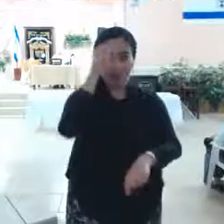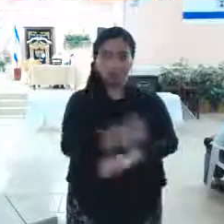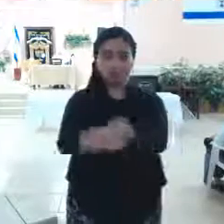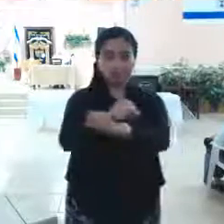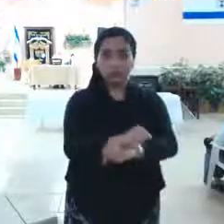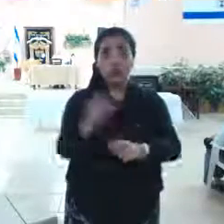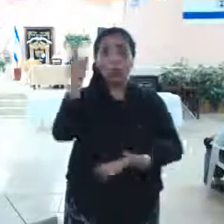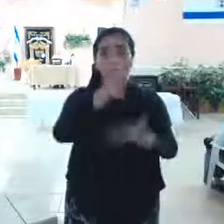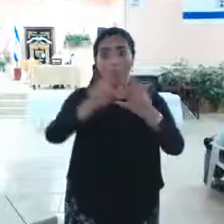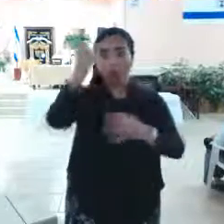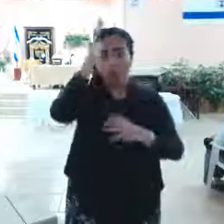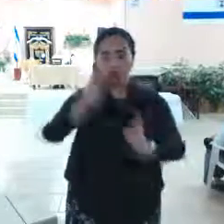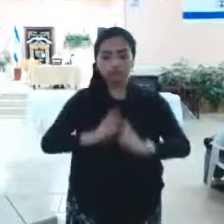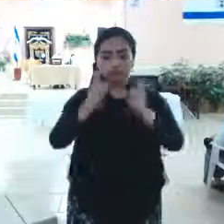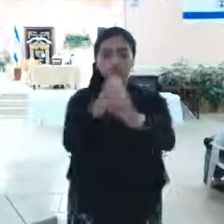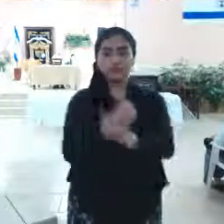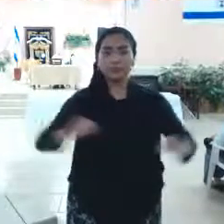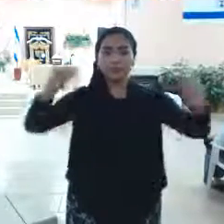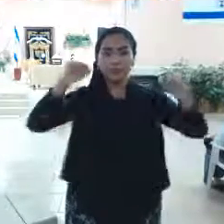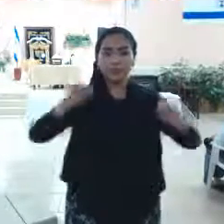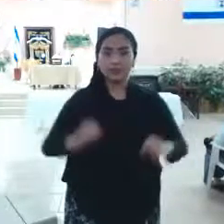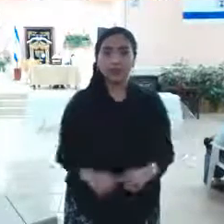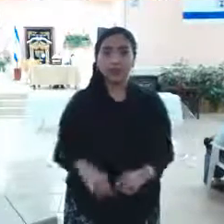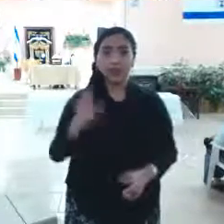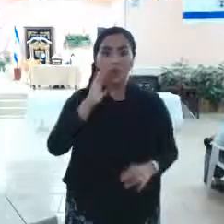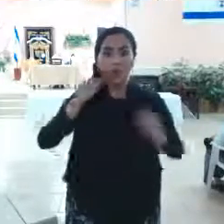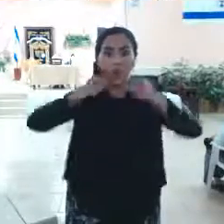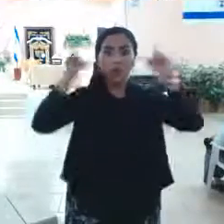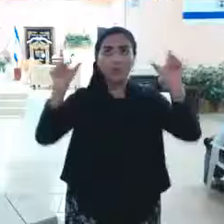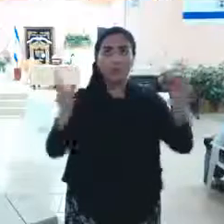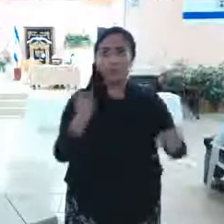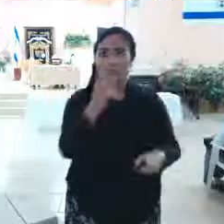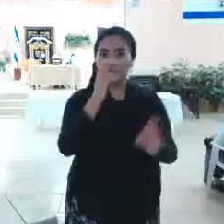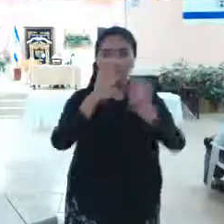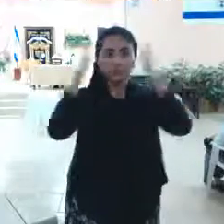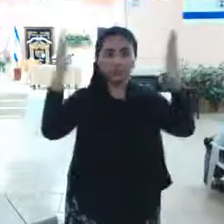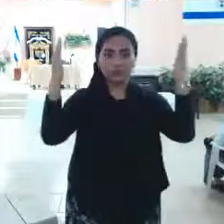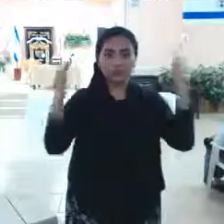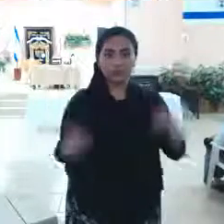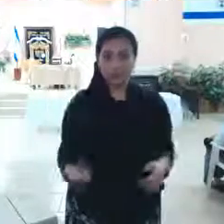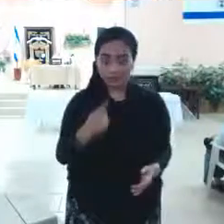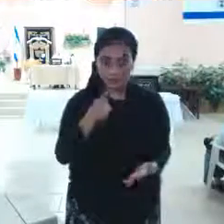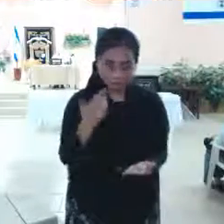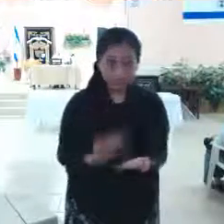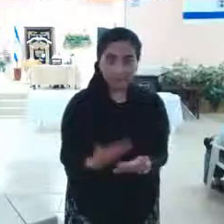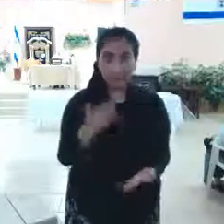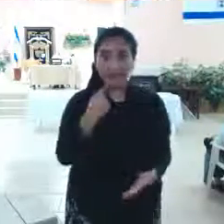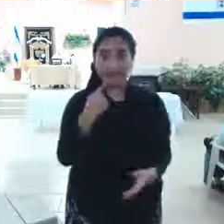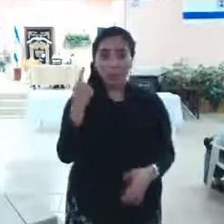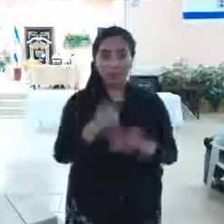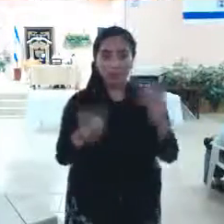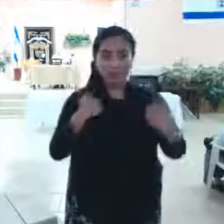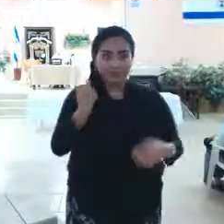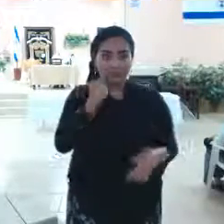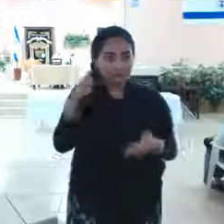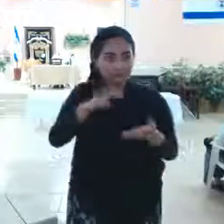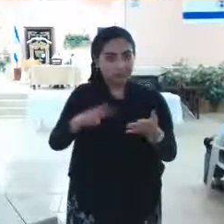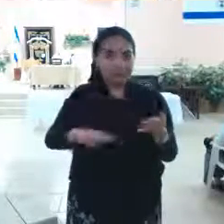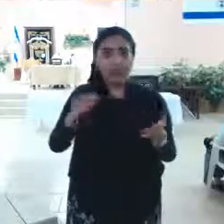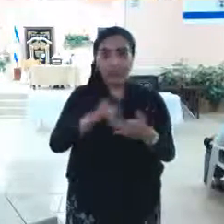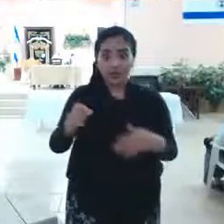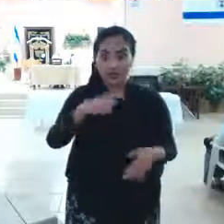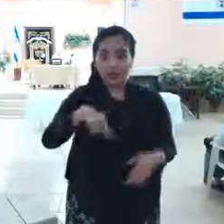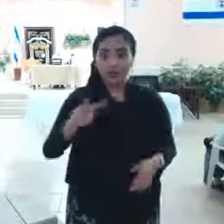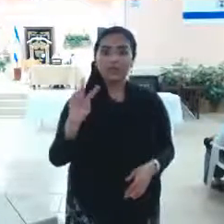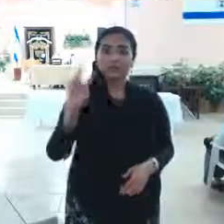captive by Satan. The Eternal Father is going to deliver them. He's going to open their eyes. Here it says, according to what we just